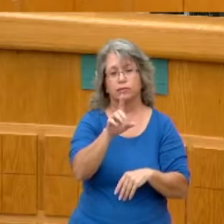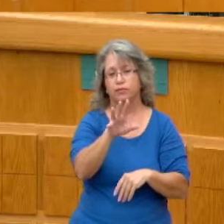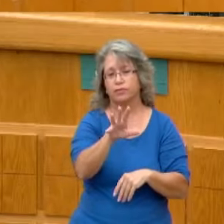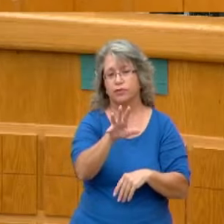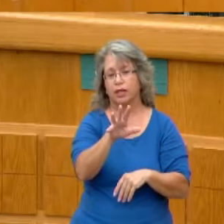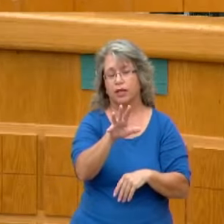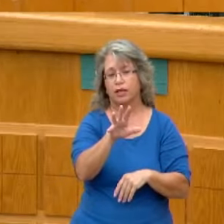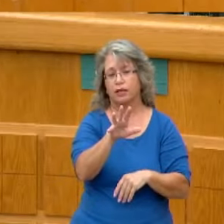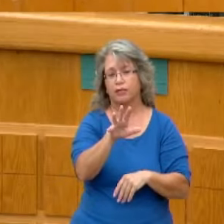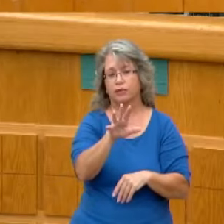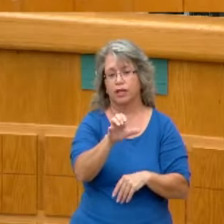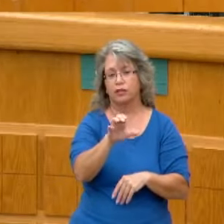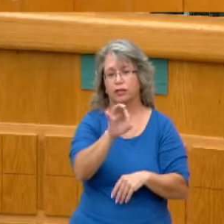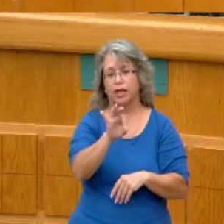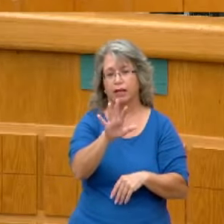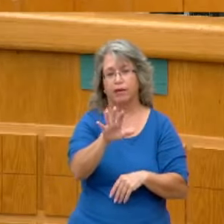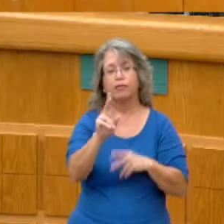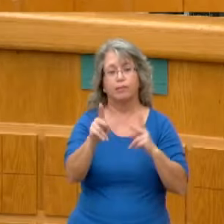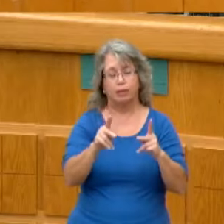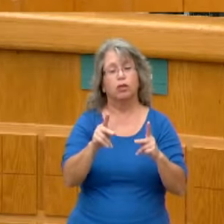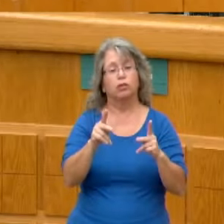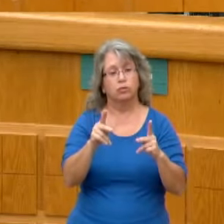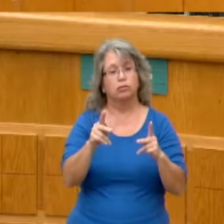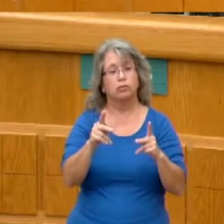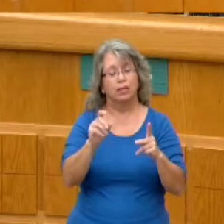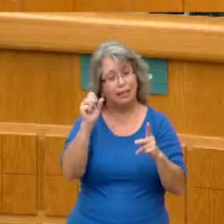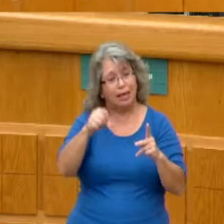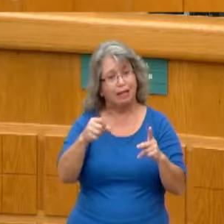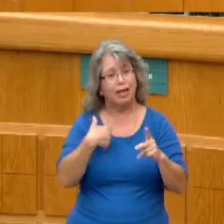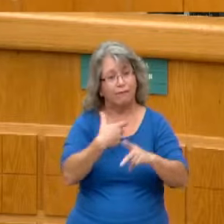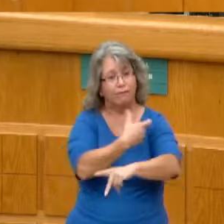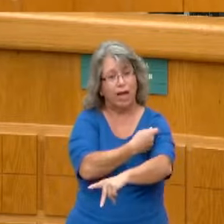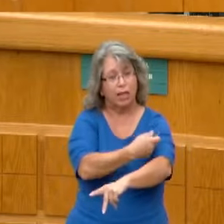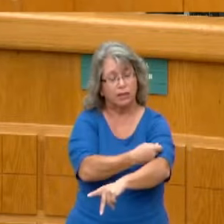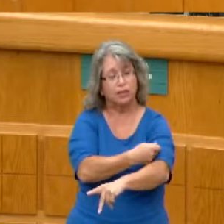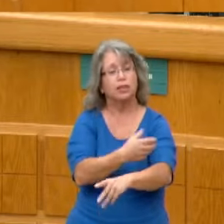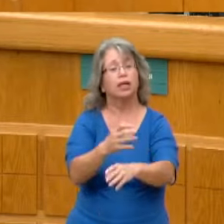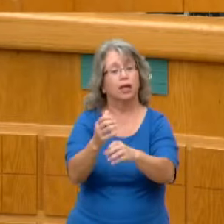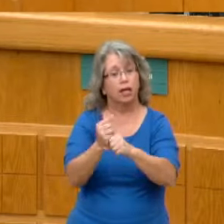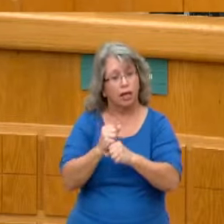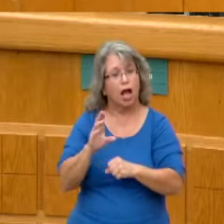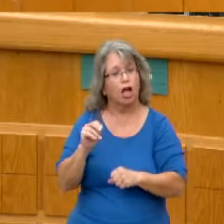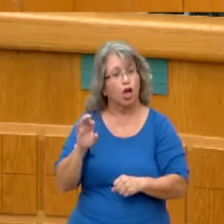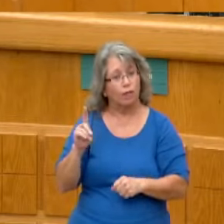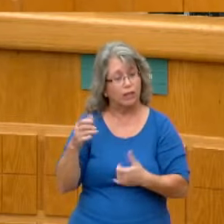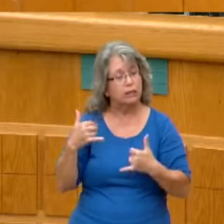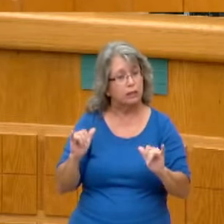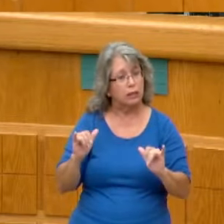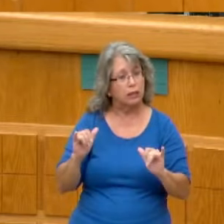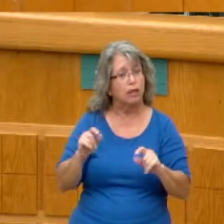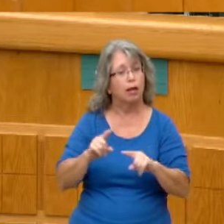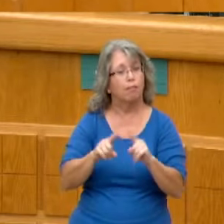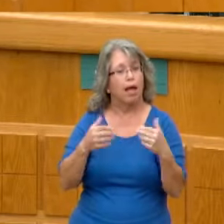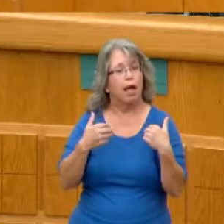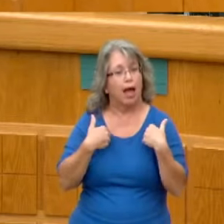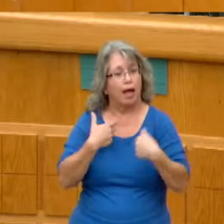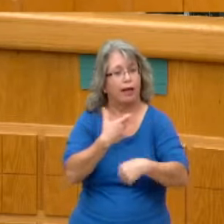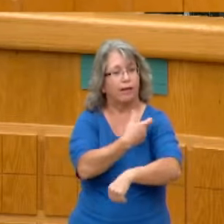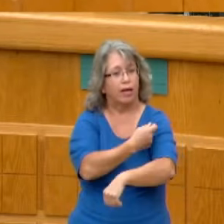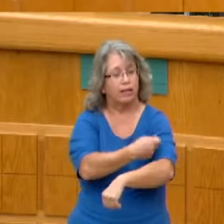vaccinated that did get COVID-19. And what I want to mention about that also is those individuals, even though they